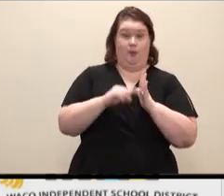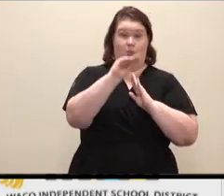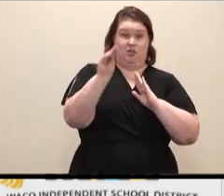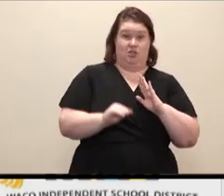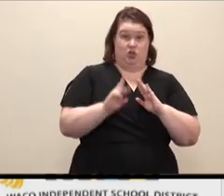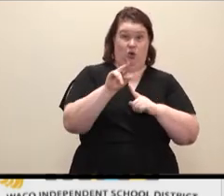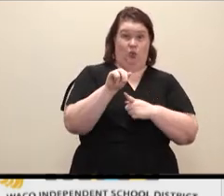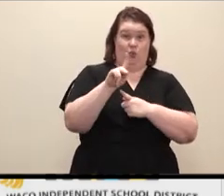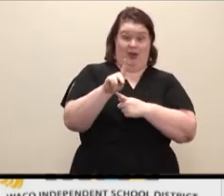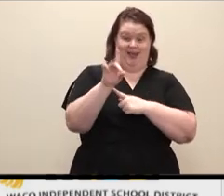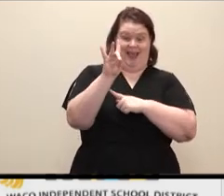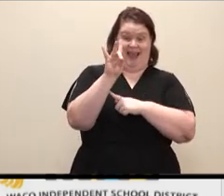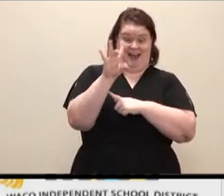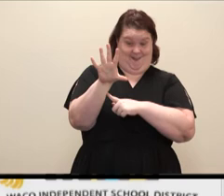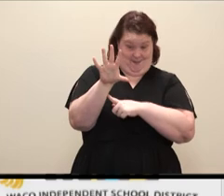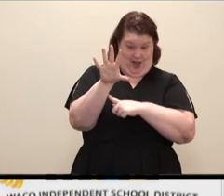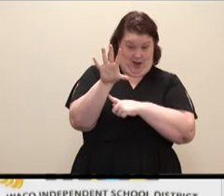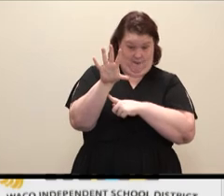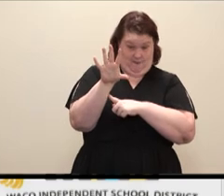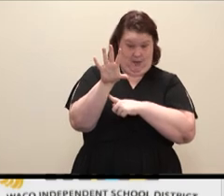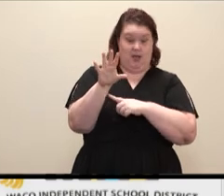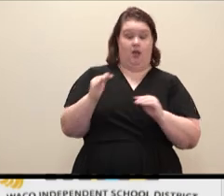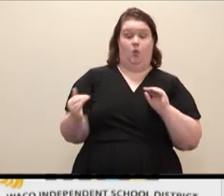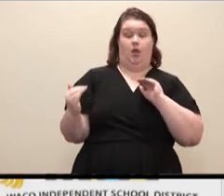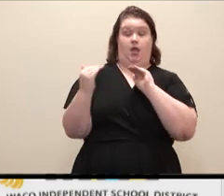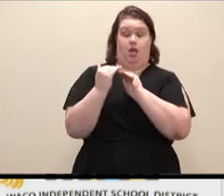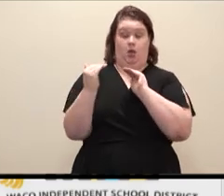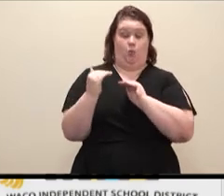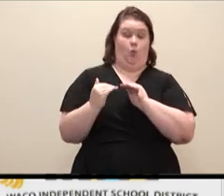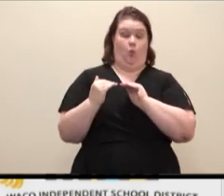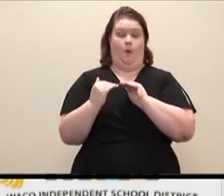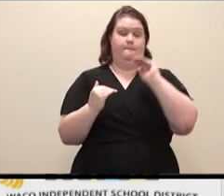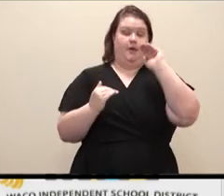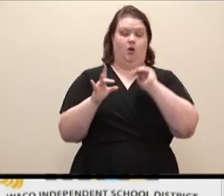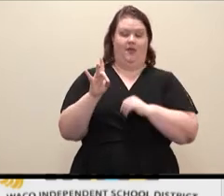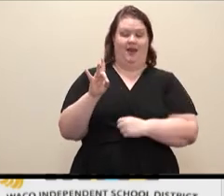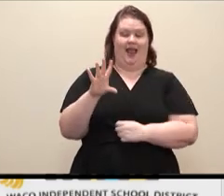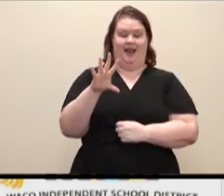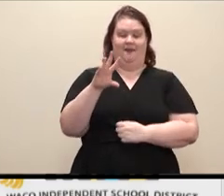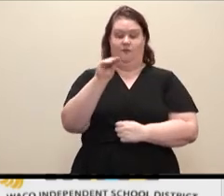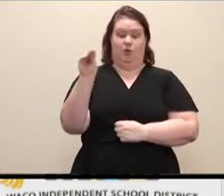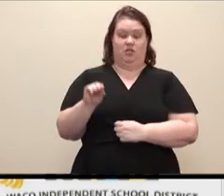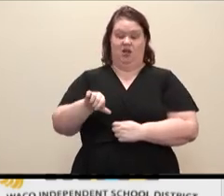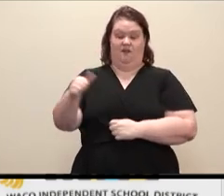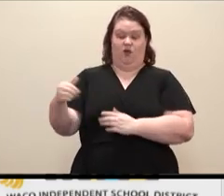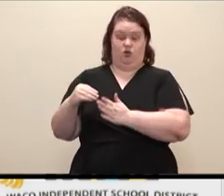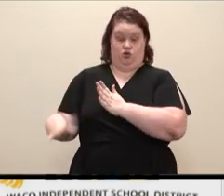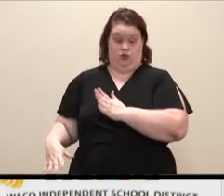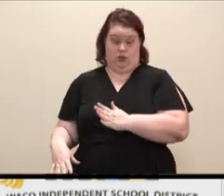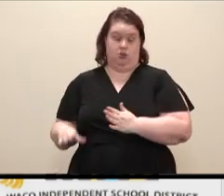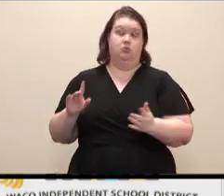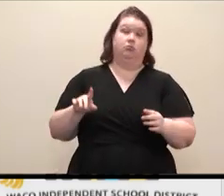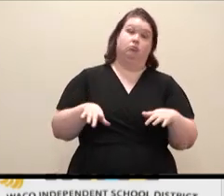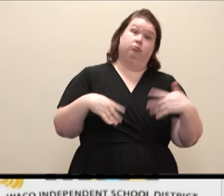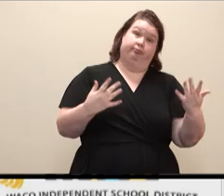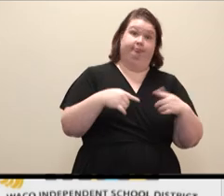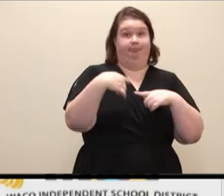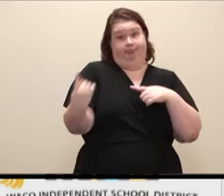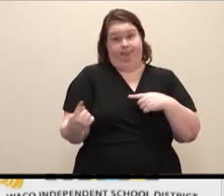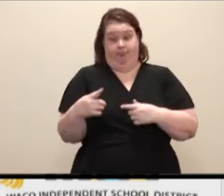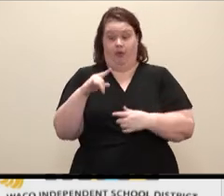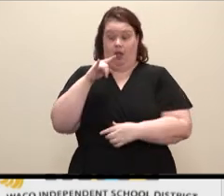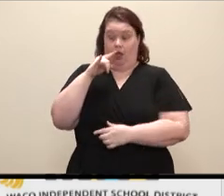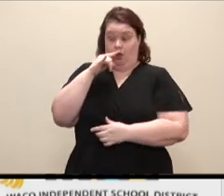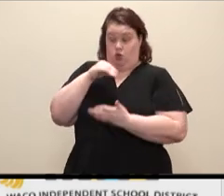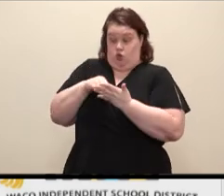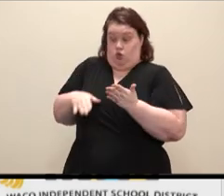85 performed as well as or better than 85% of the kids who took the test. Conversely, a kid with a 30